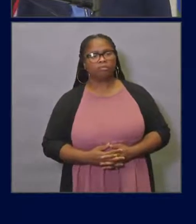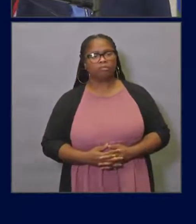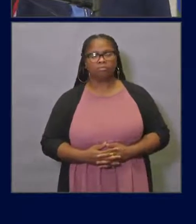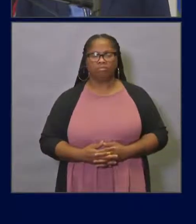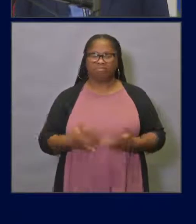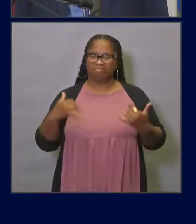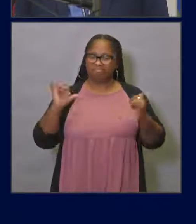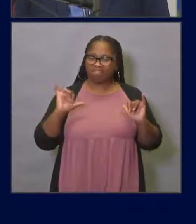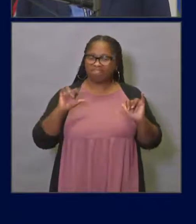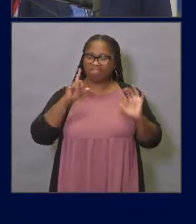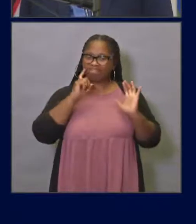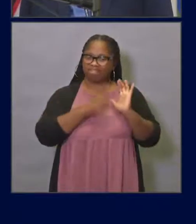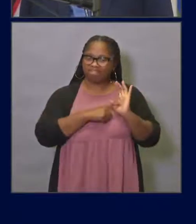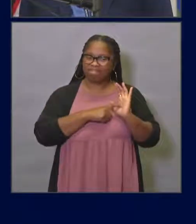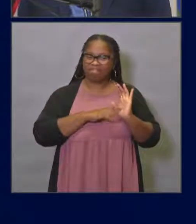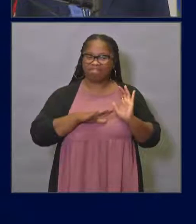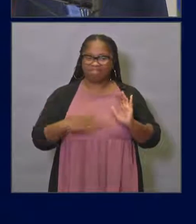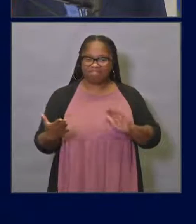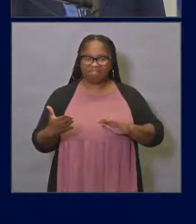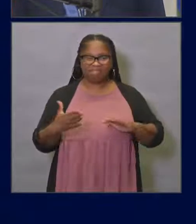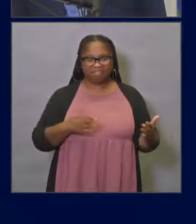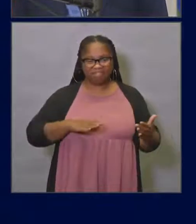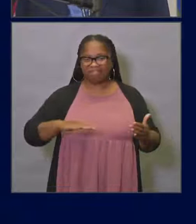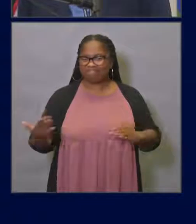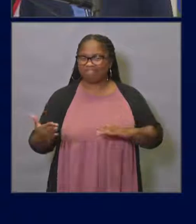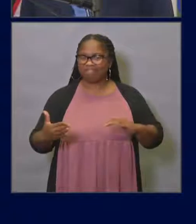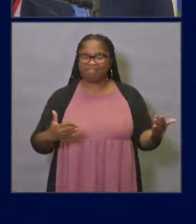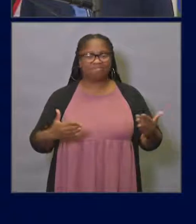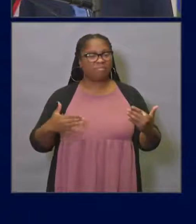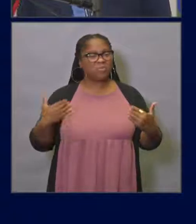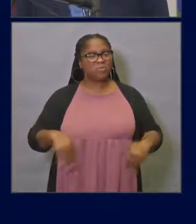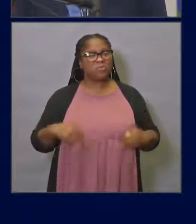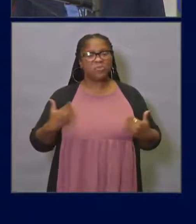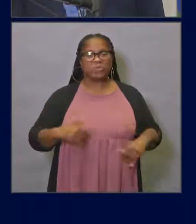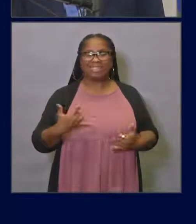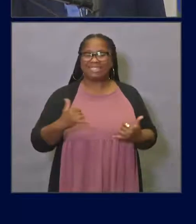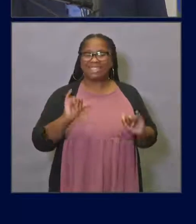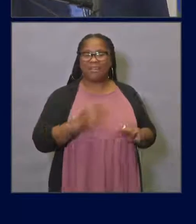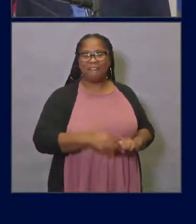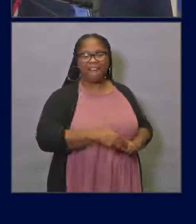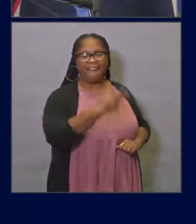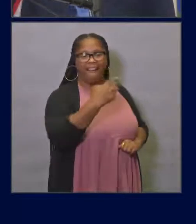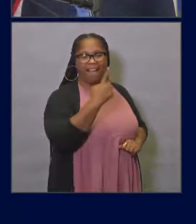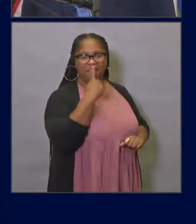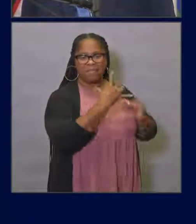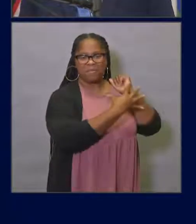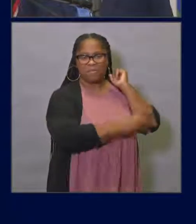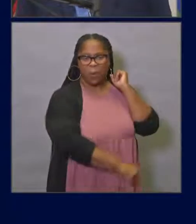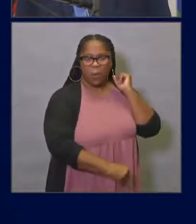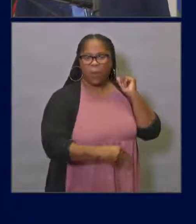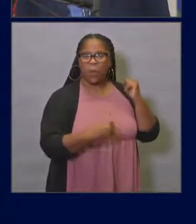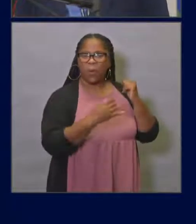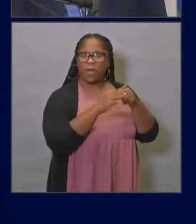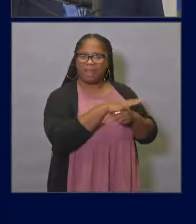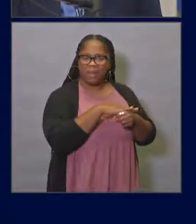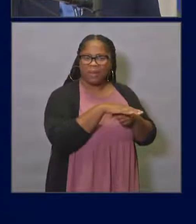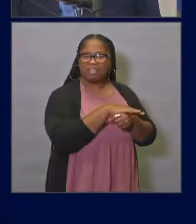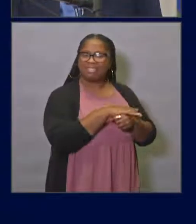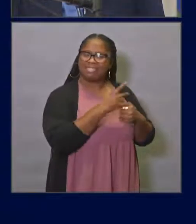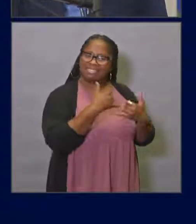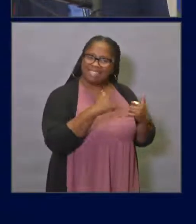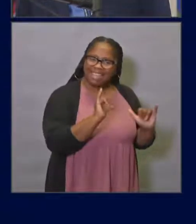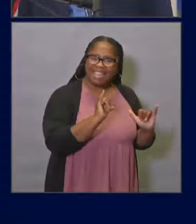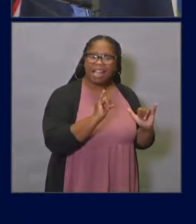see higher mortality rates among people living in areas with fewer resources, even while we're seeing, as you can see on this